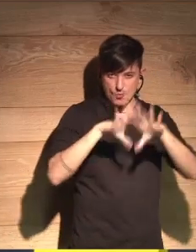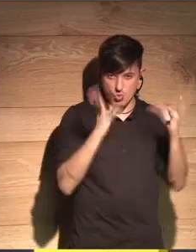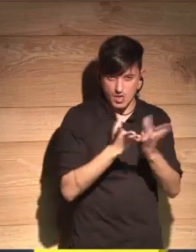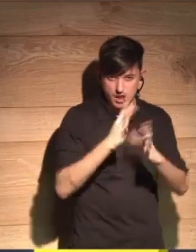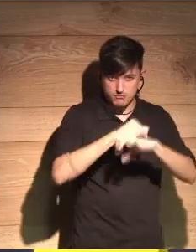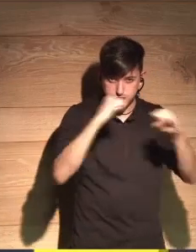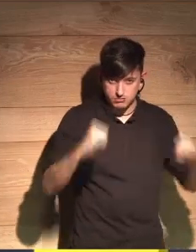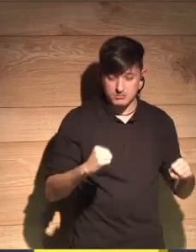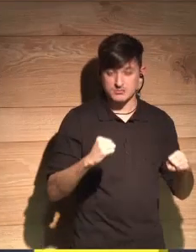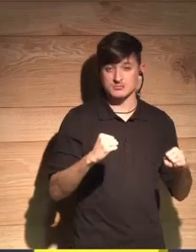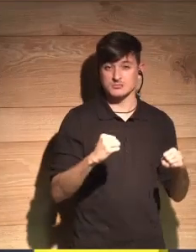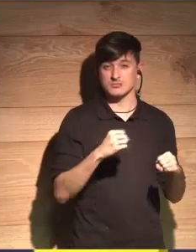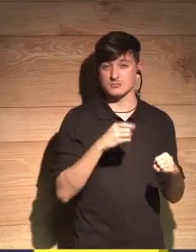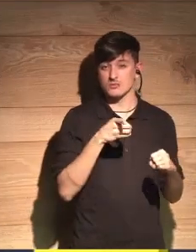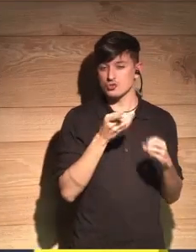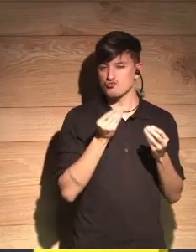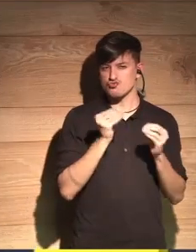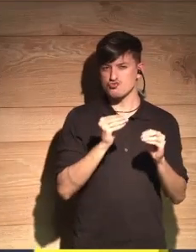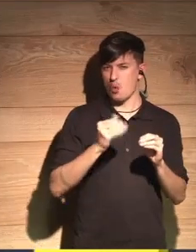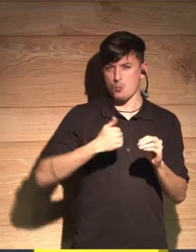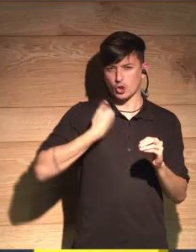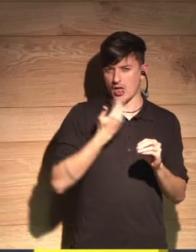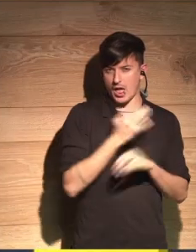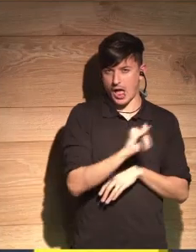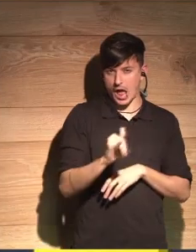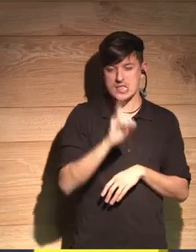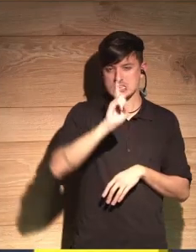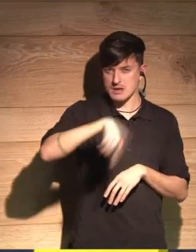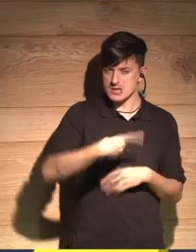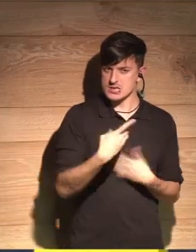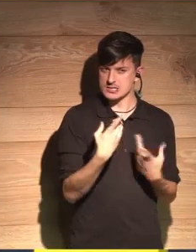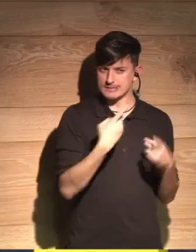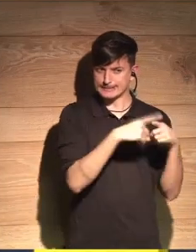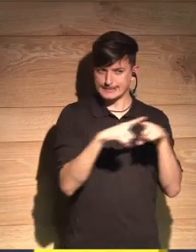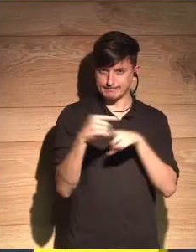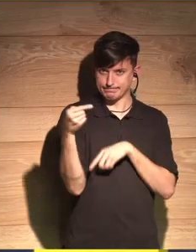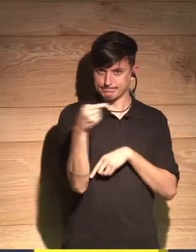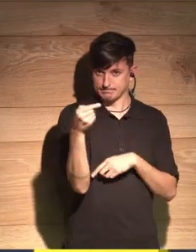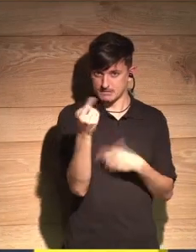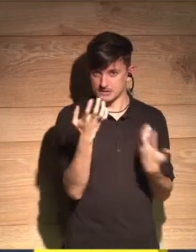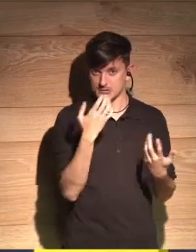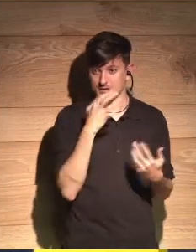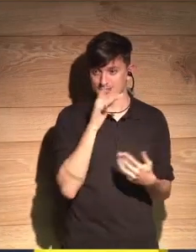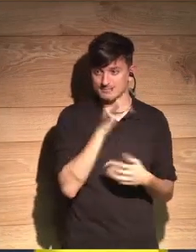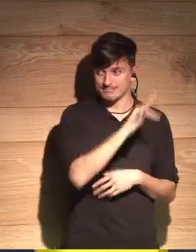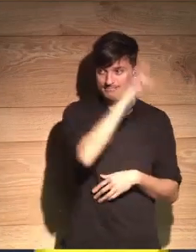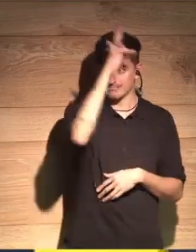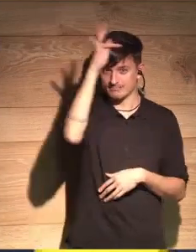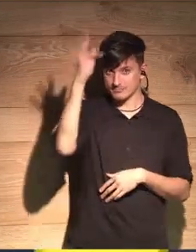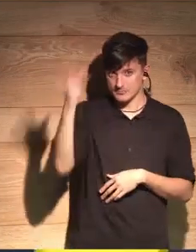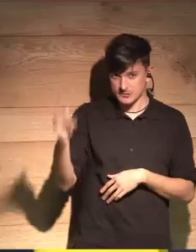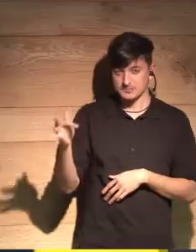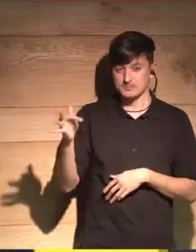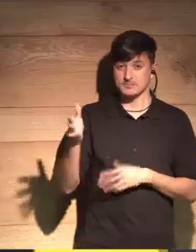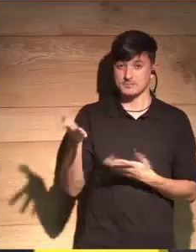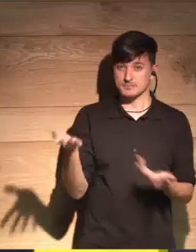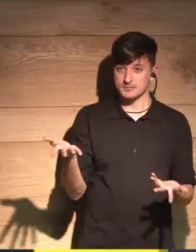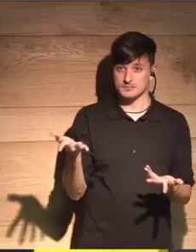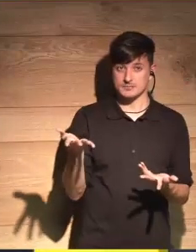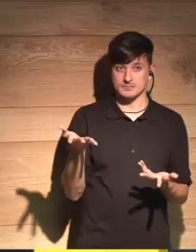setting a world network that has its chances and its disadvantages, of course. She has a